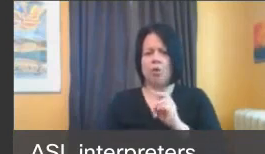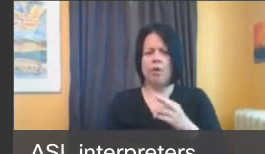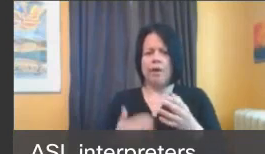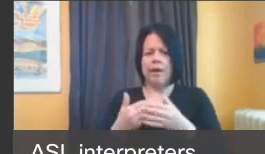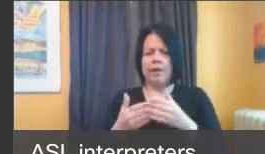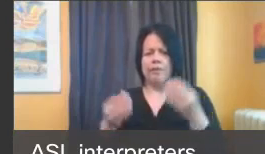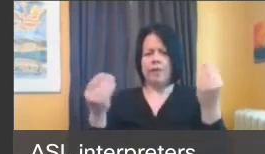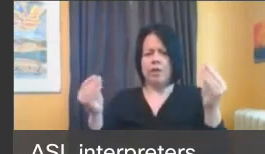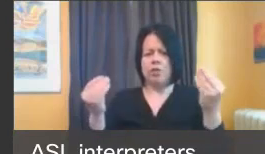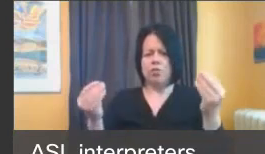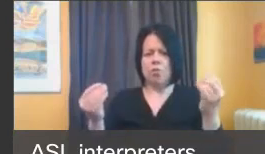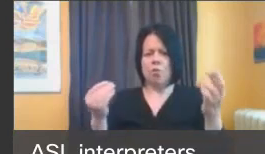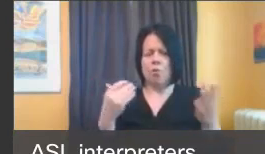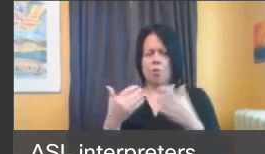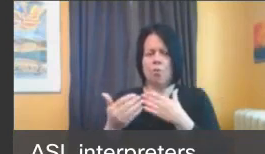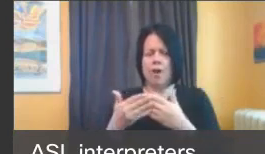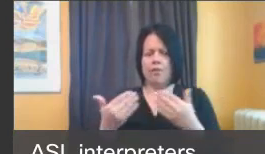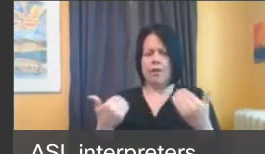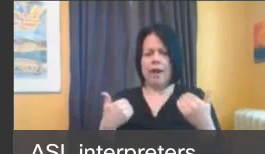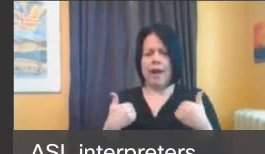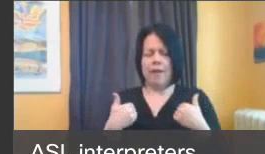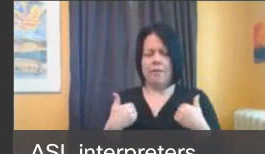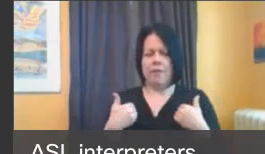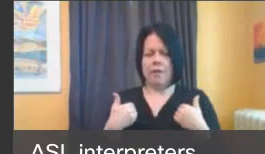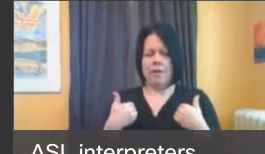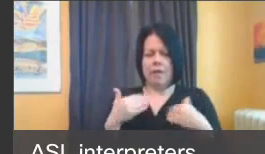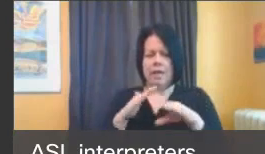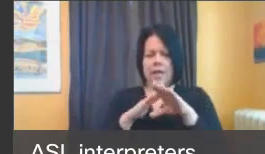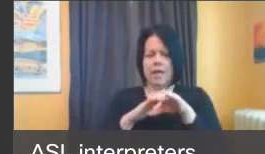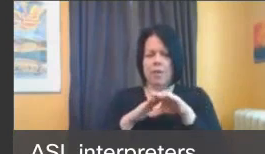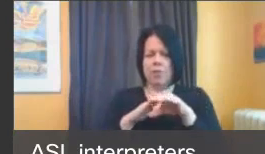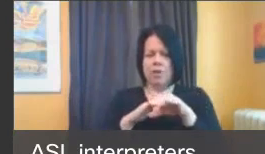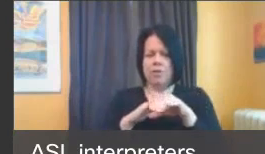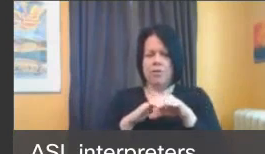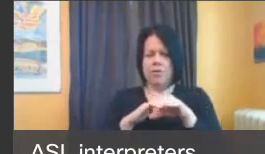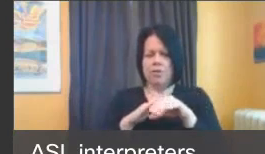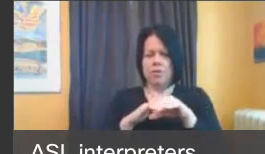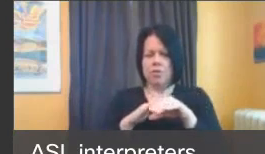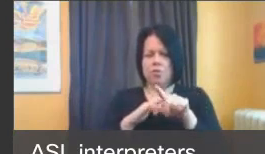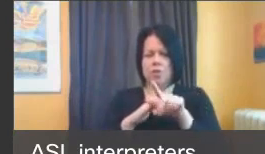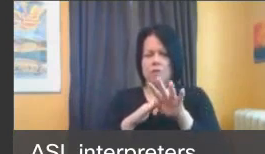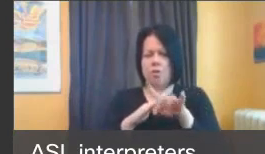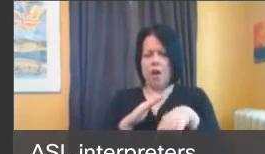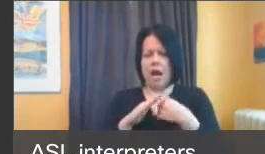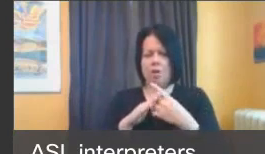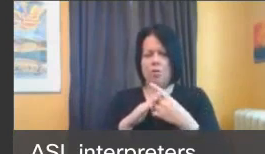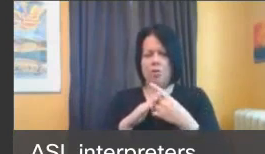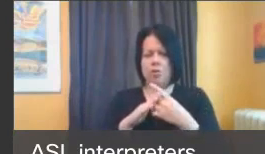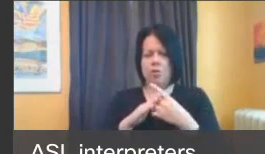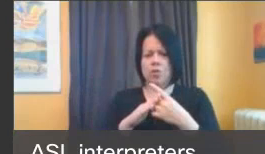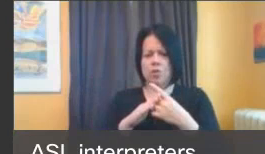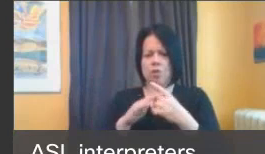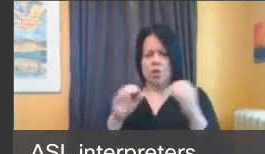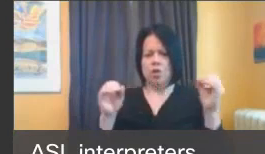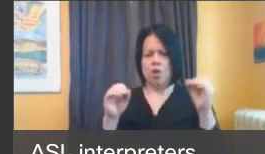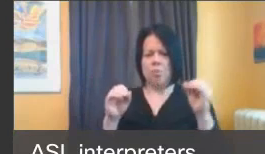whatever, that have cameras focused 24/7, nobody's actually